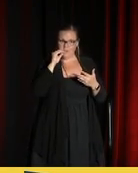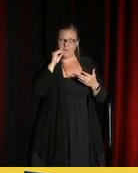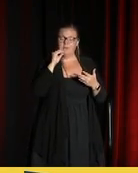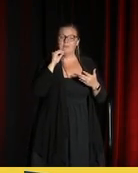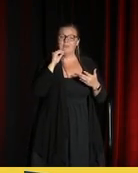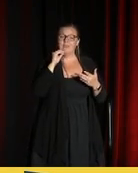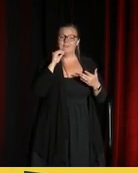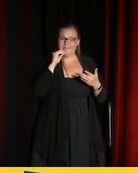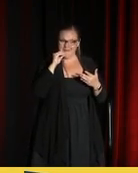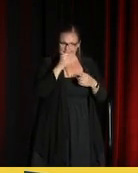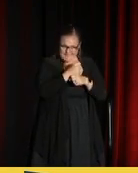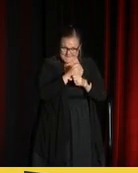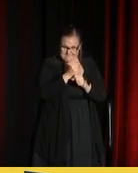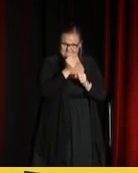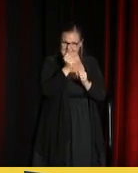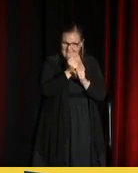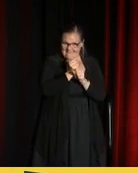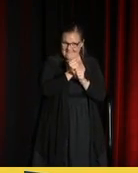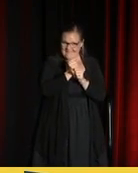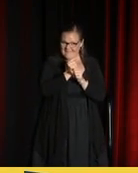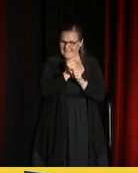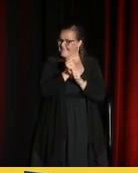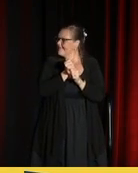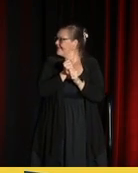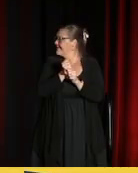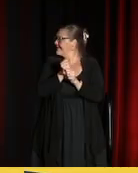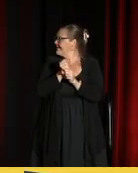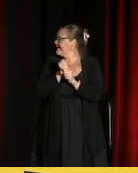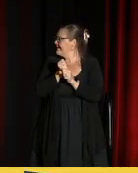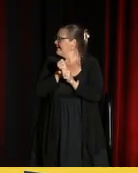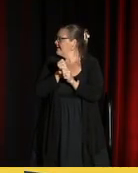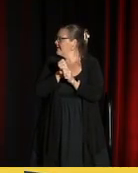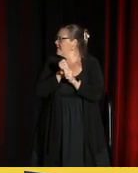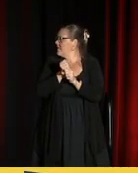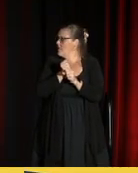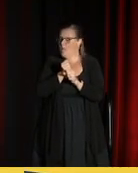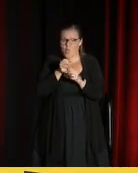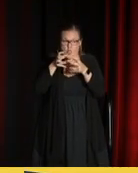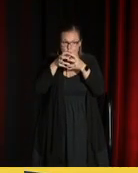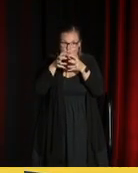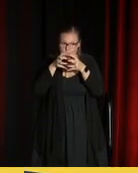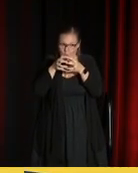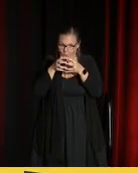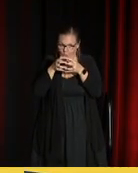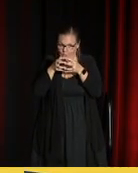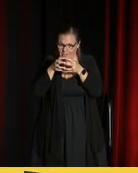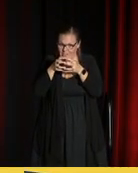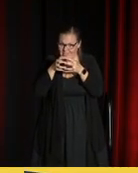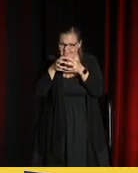to make the ball drop